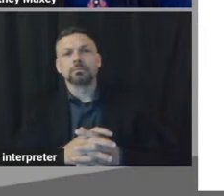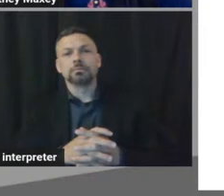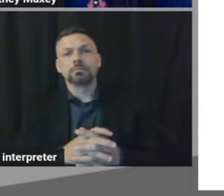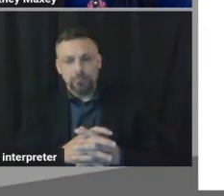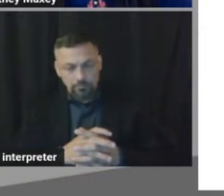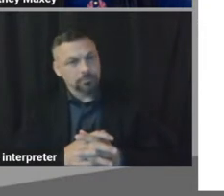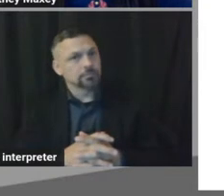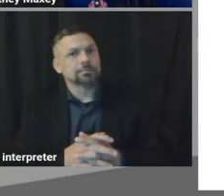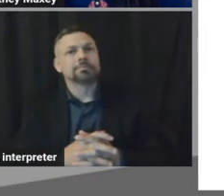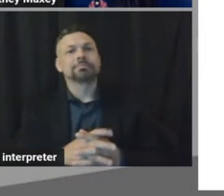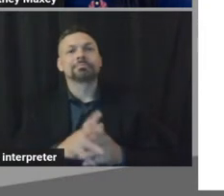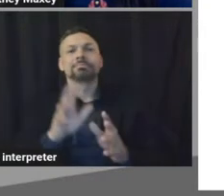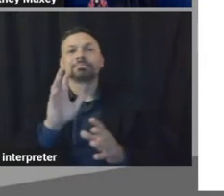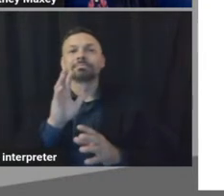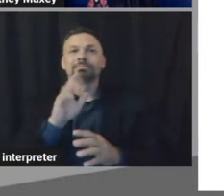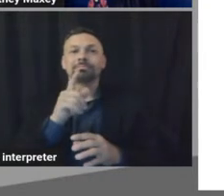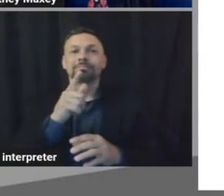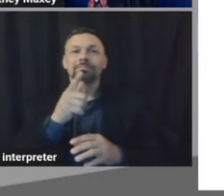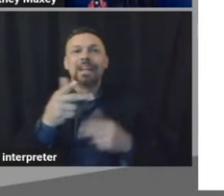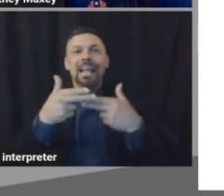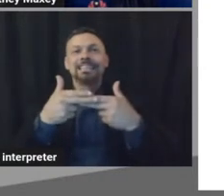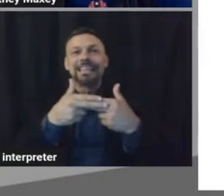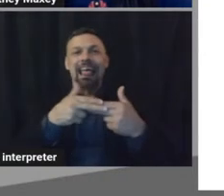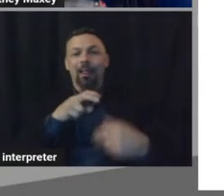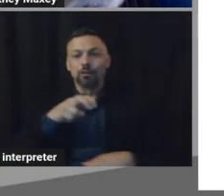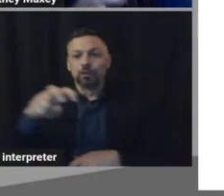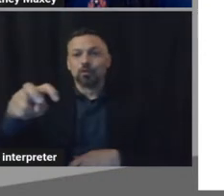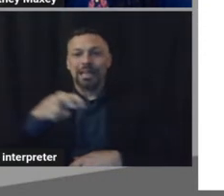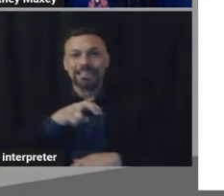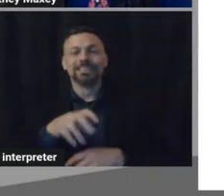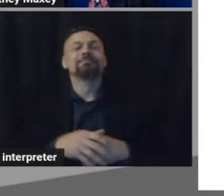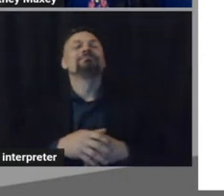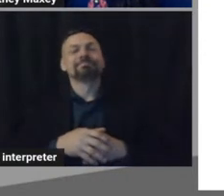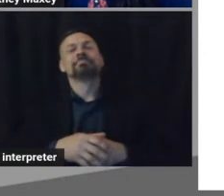All right, Slash just did a little dance. There we go.